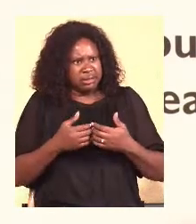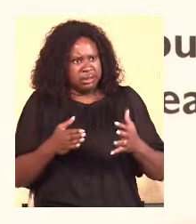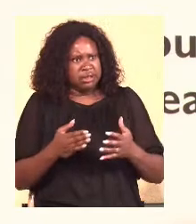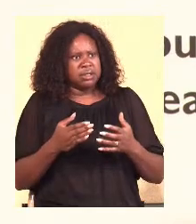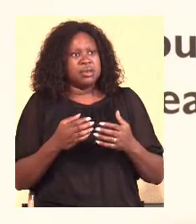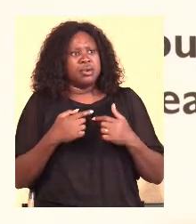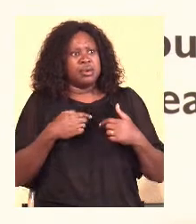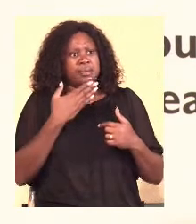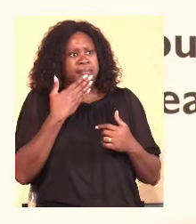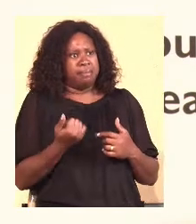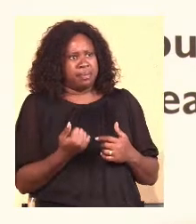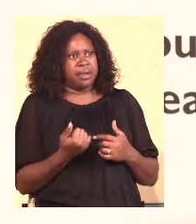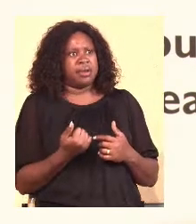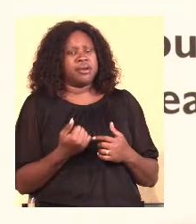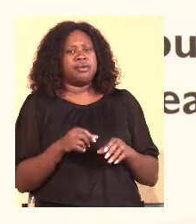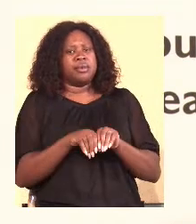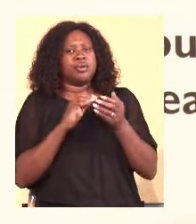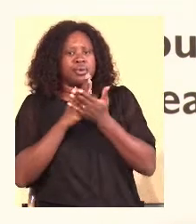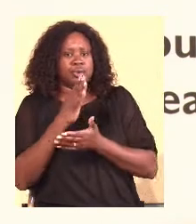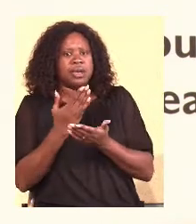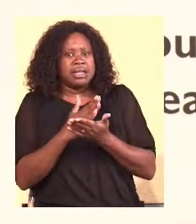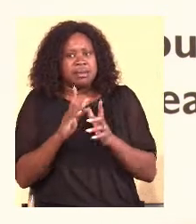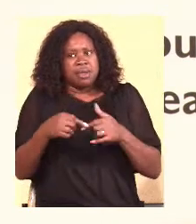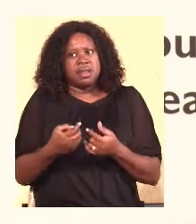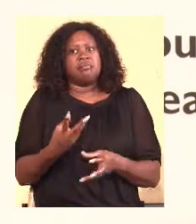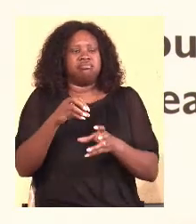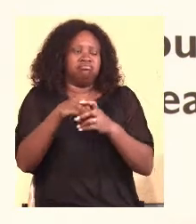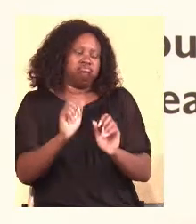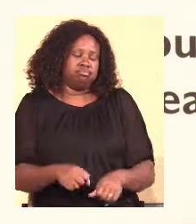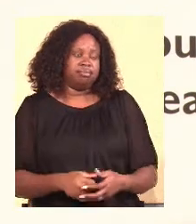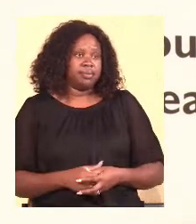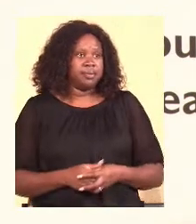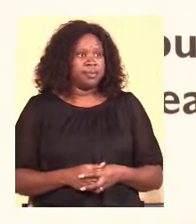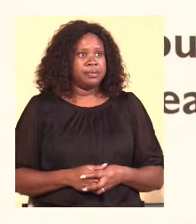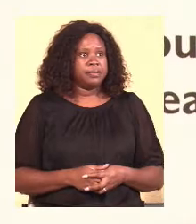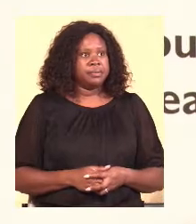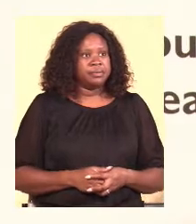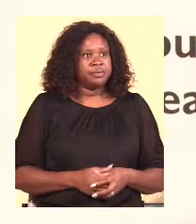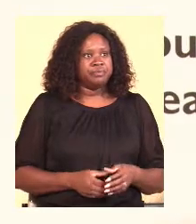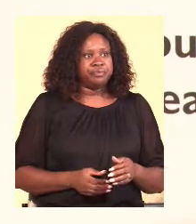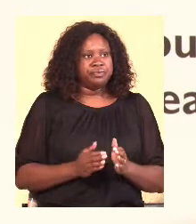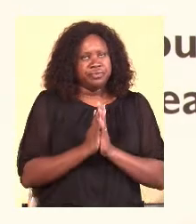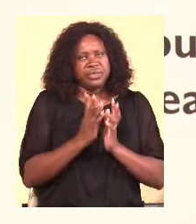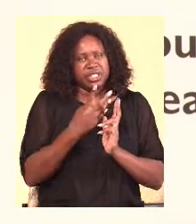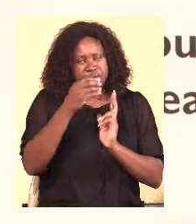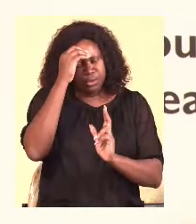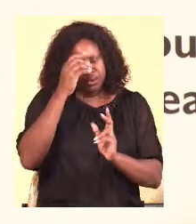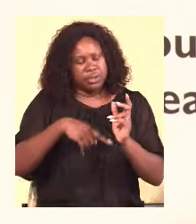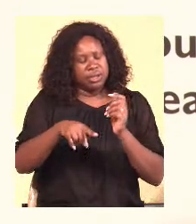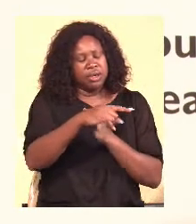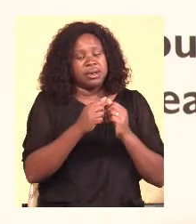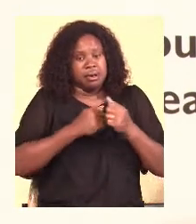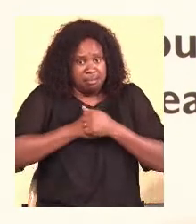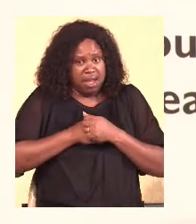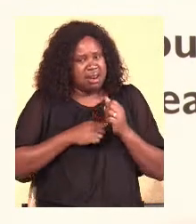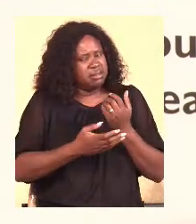we'll be in a better position to ensure that some of those things are taken care of. I would also like to urge students out there and parents out